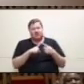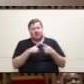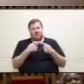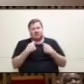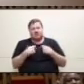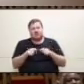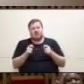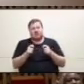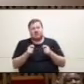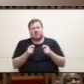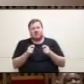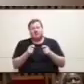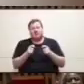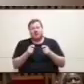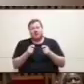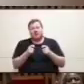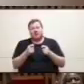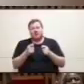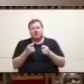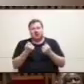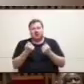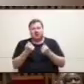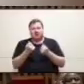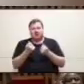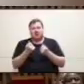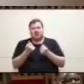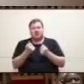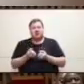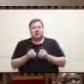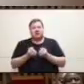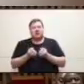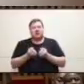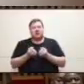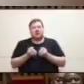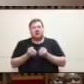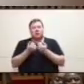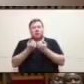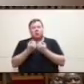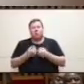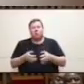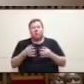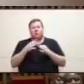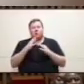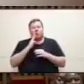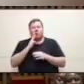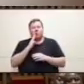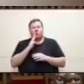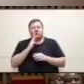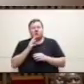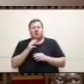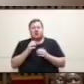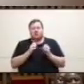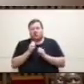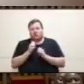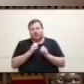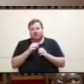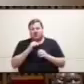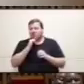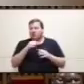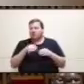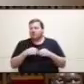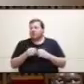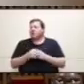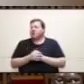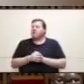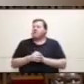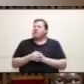the wastewater work, which was not planned. Okay, thank you, Chair. I think if